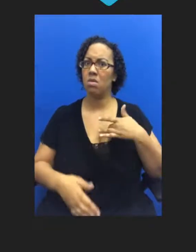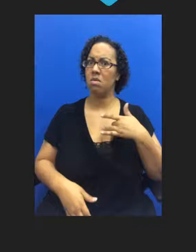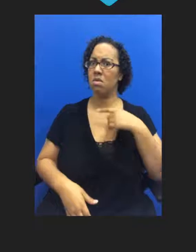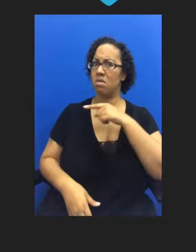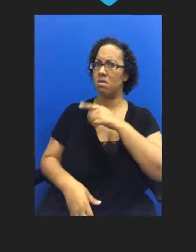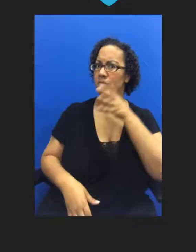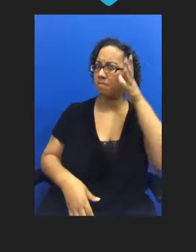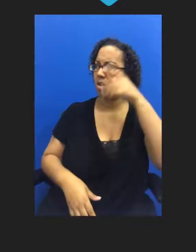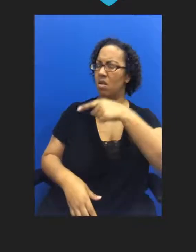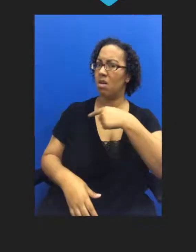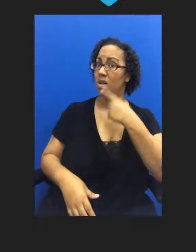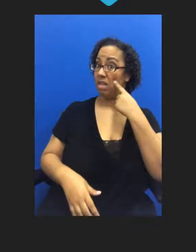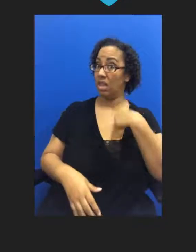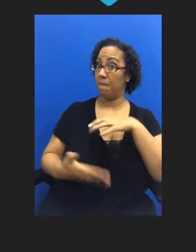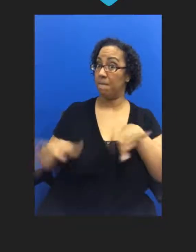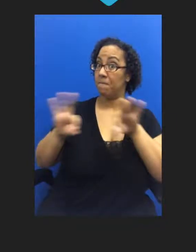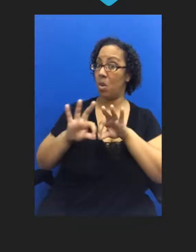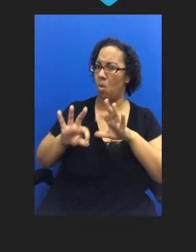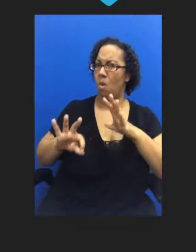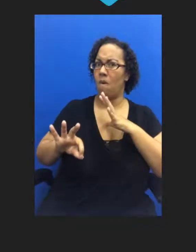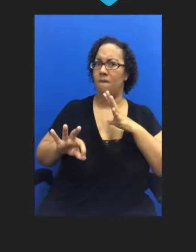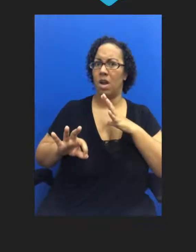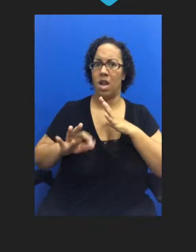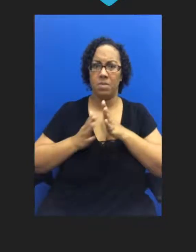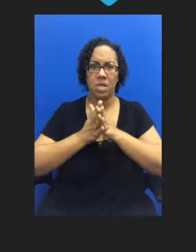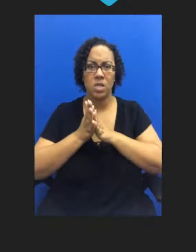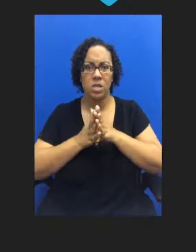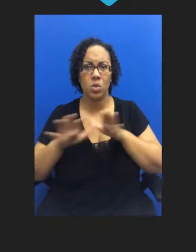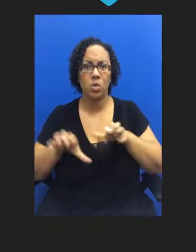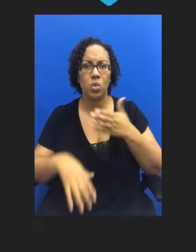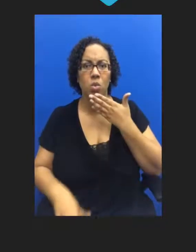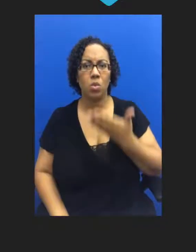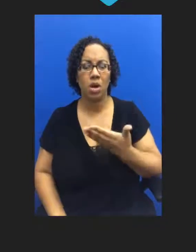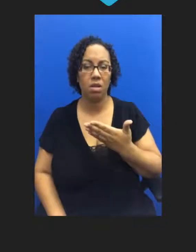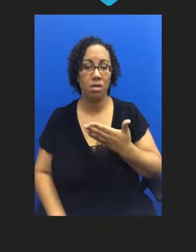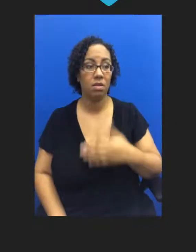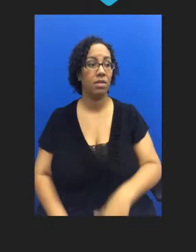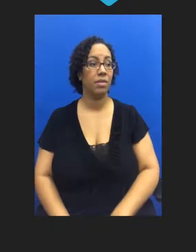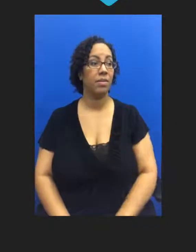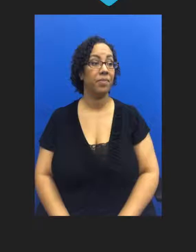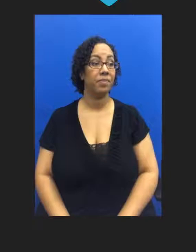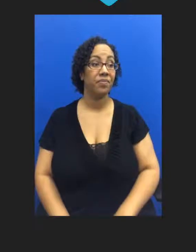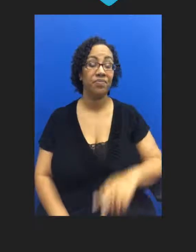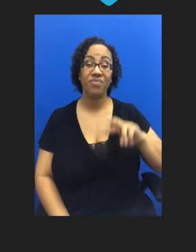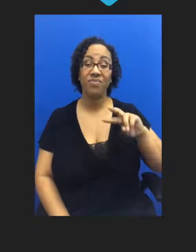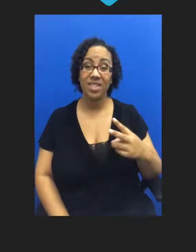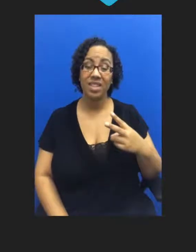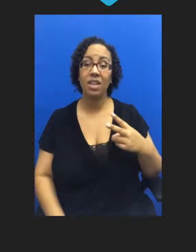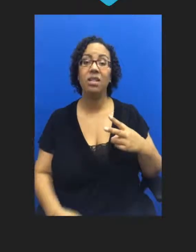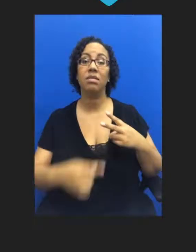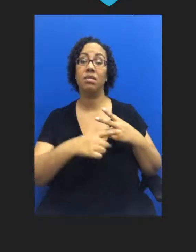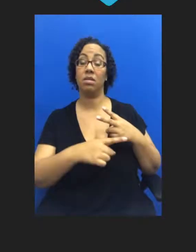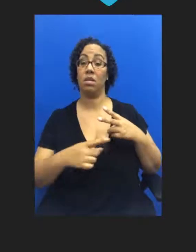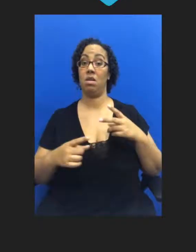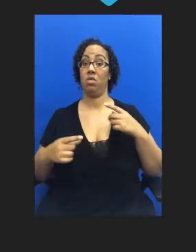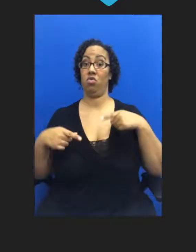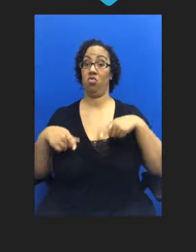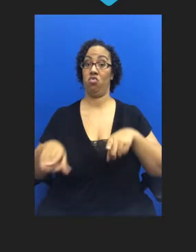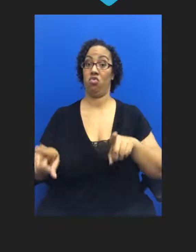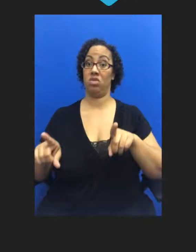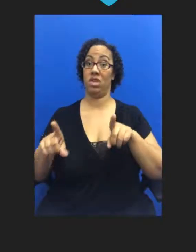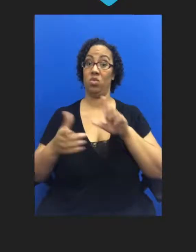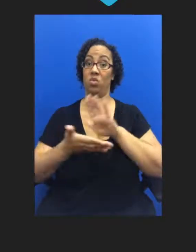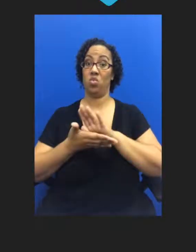important conversations to have with your child to talk about results. Children recognize that when their parents value the results of the